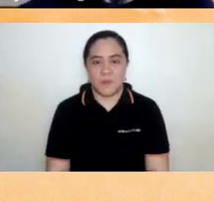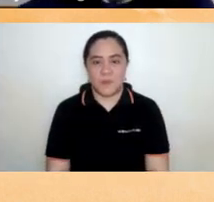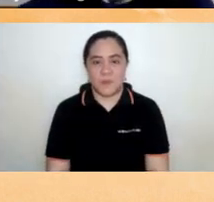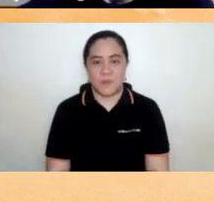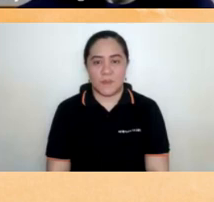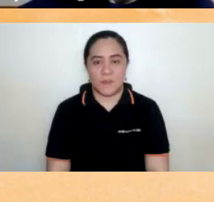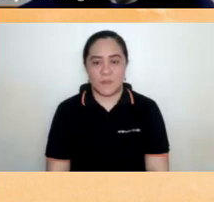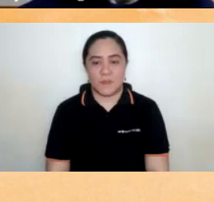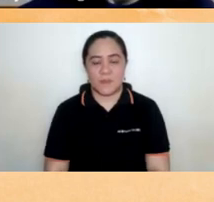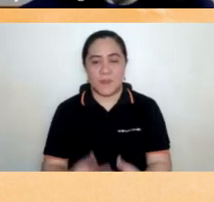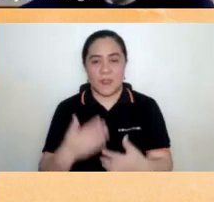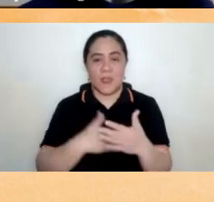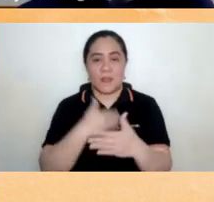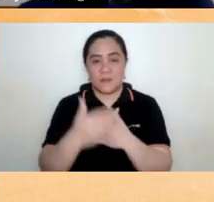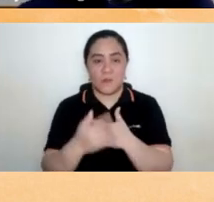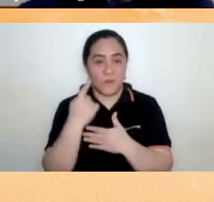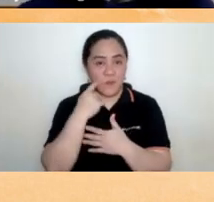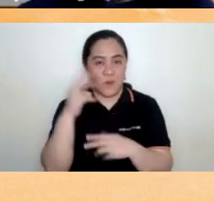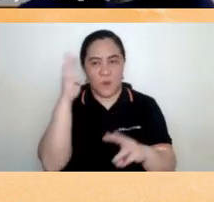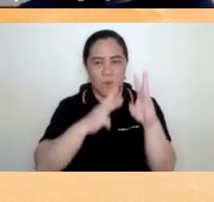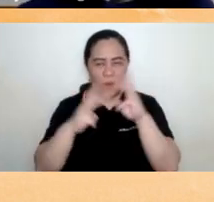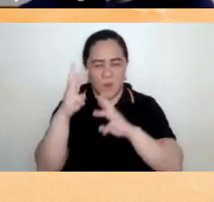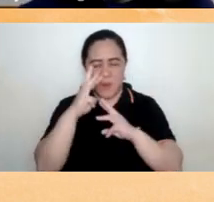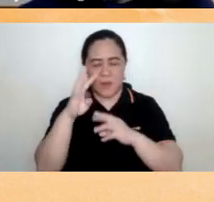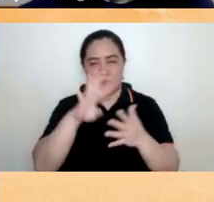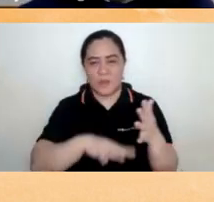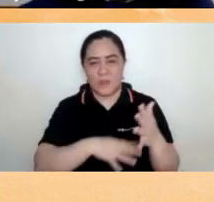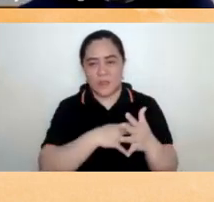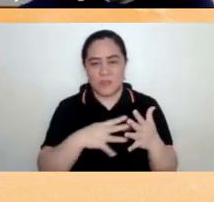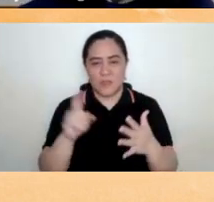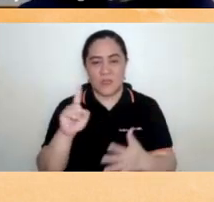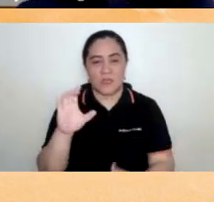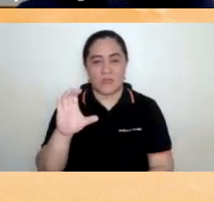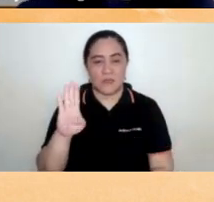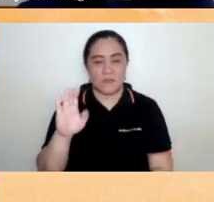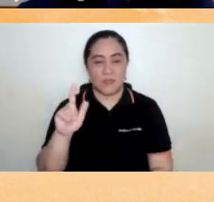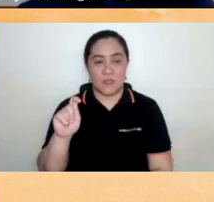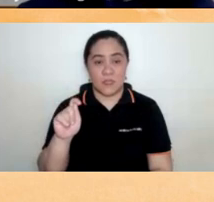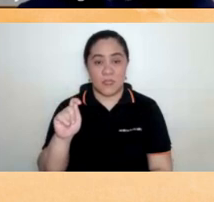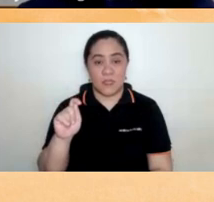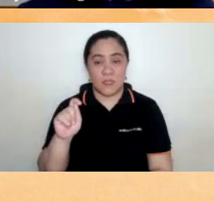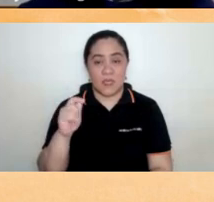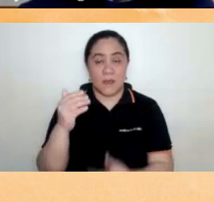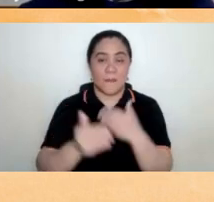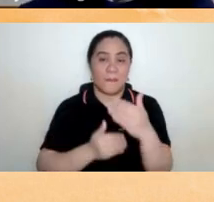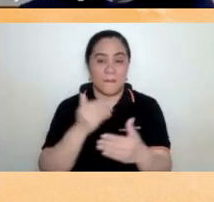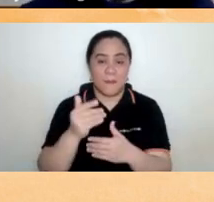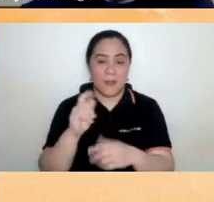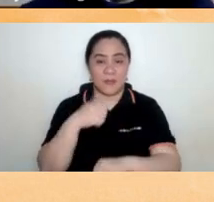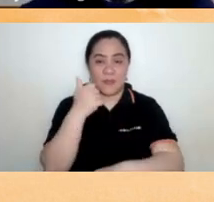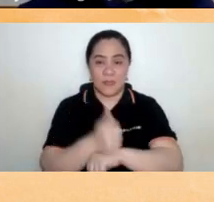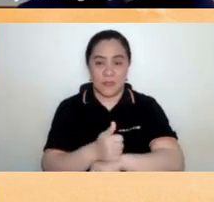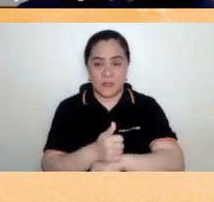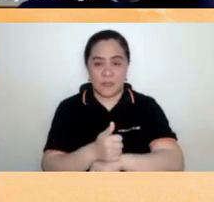And then there's worry time schedule. It's a CBT strategy of setting a time for